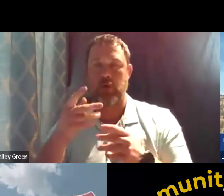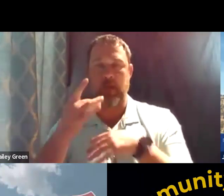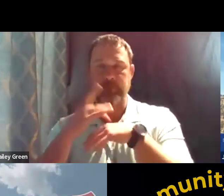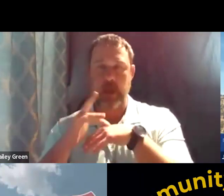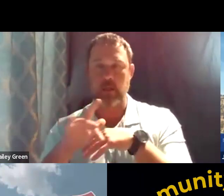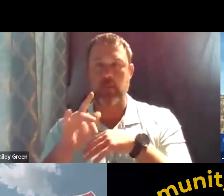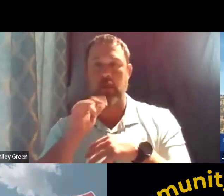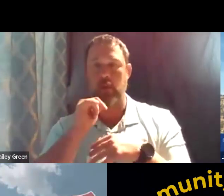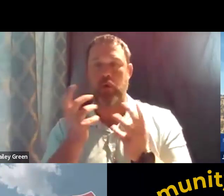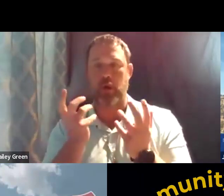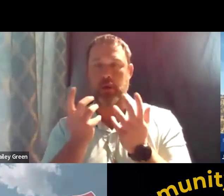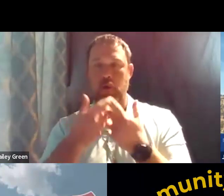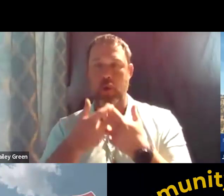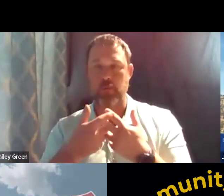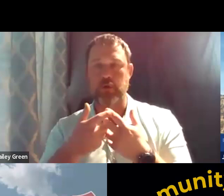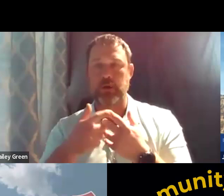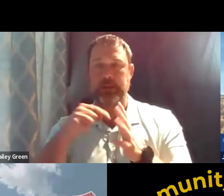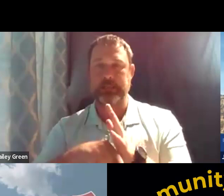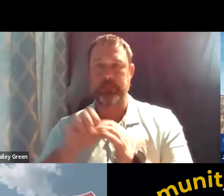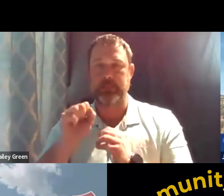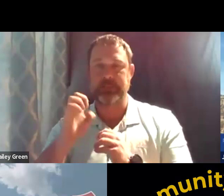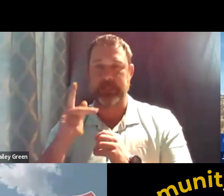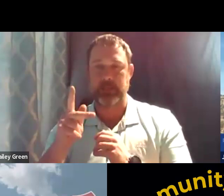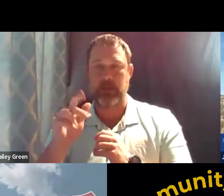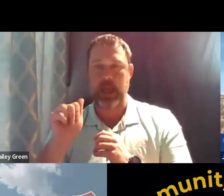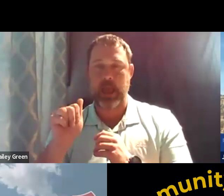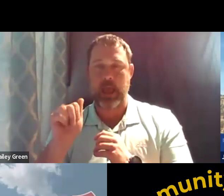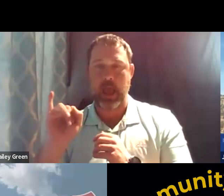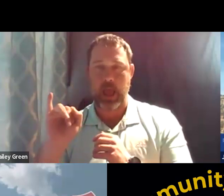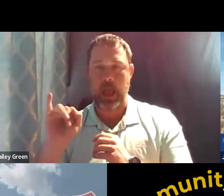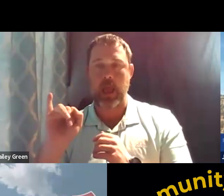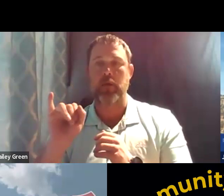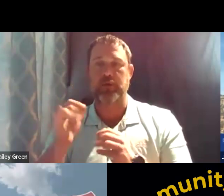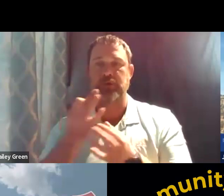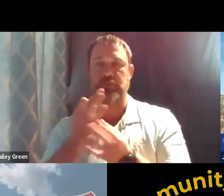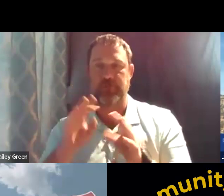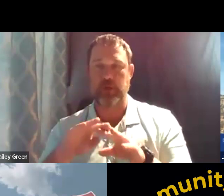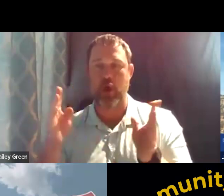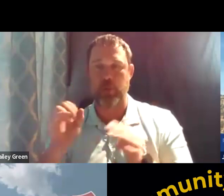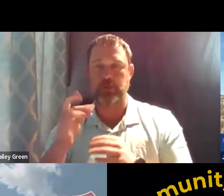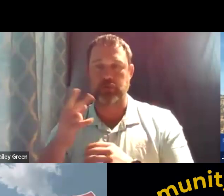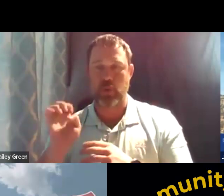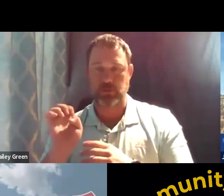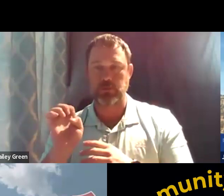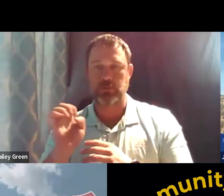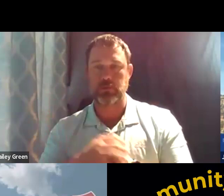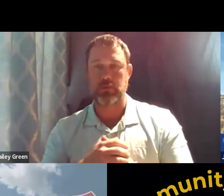we're incorporating DeepSeek AI, which is free open source.